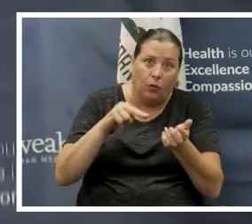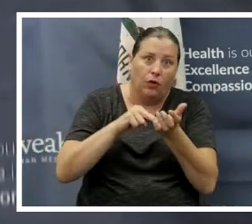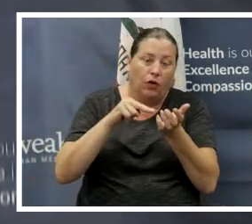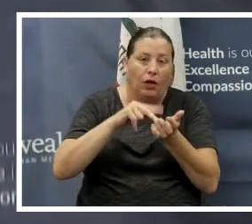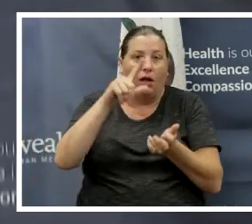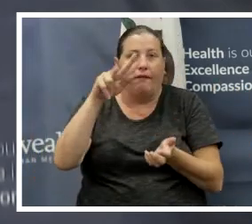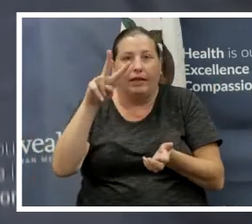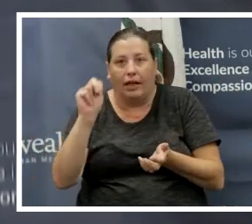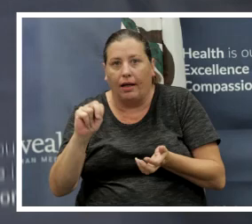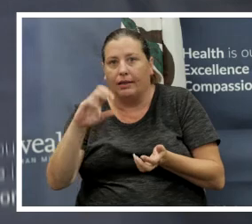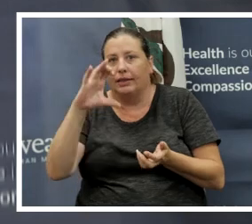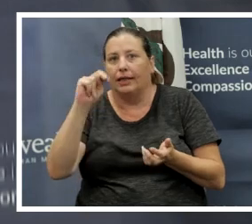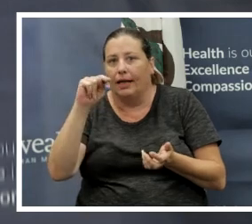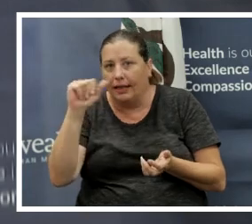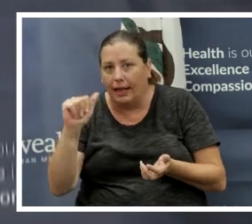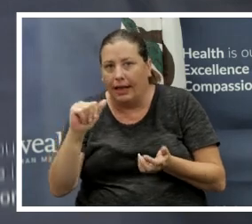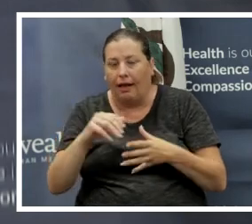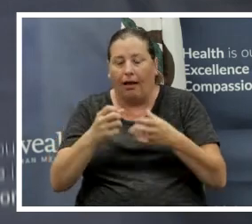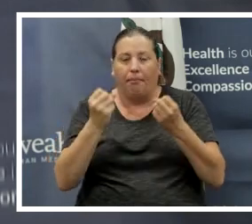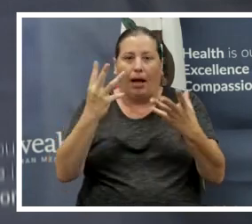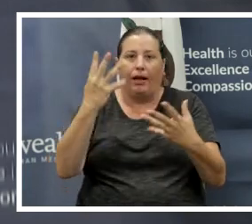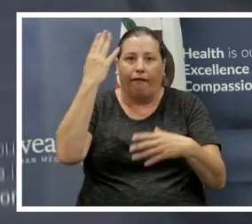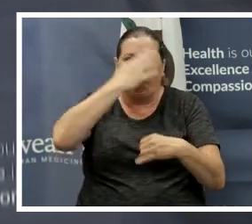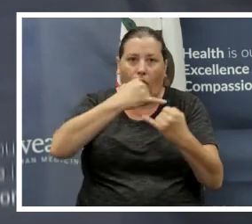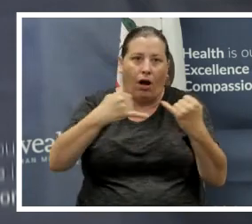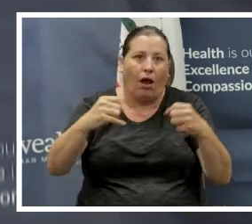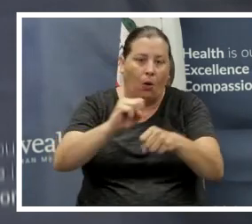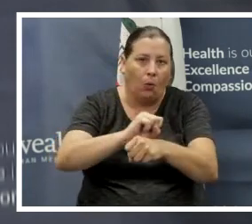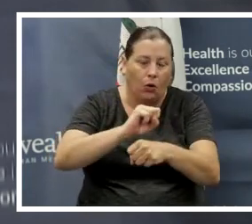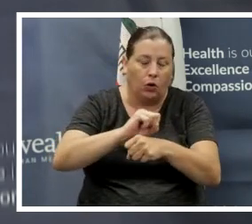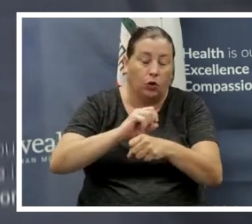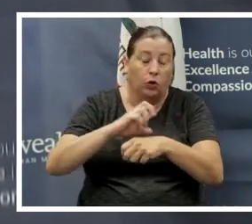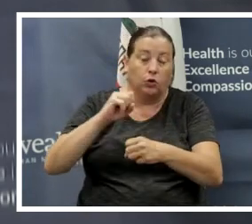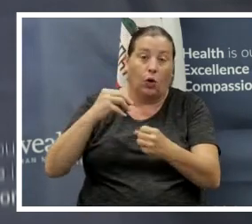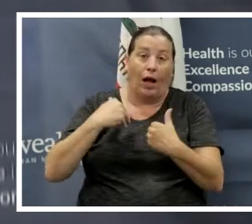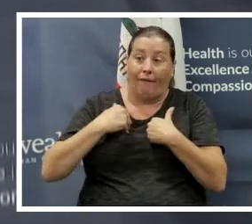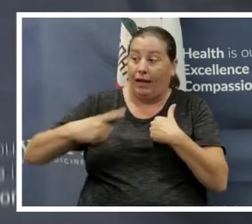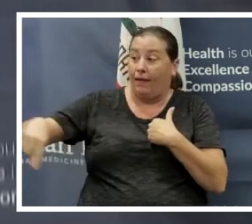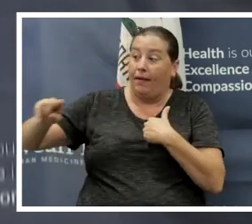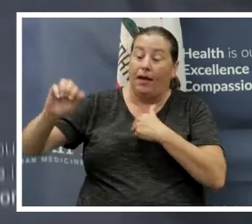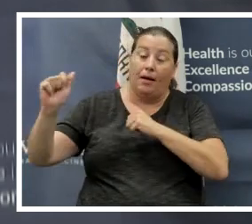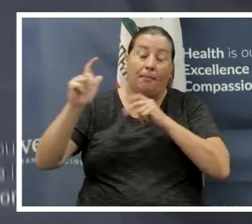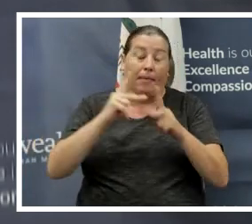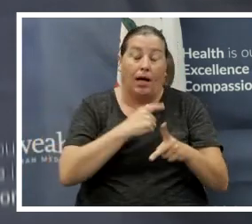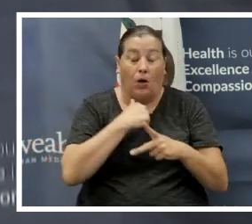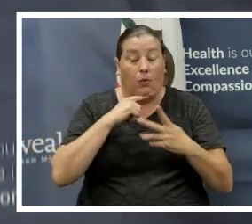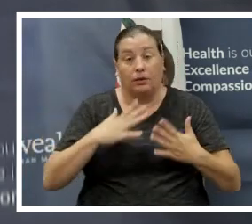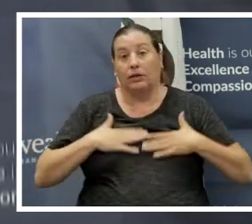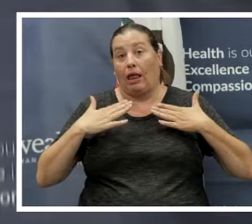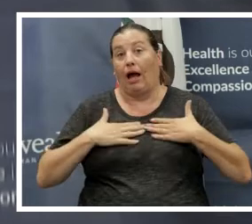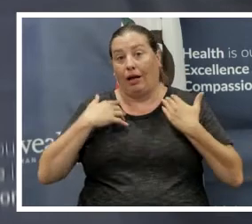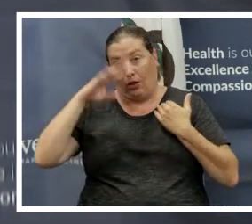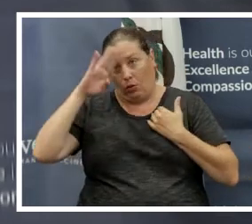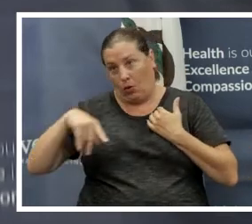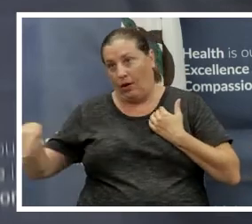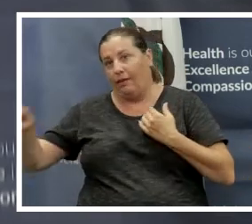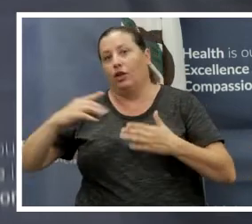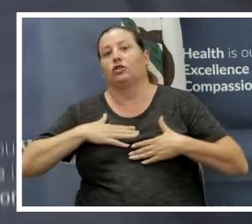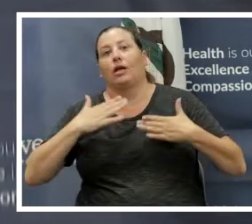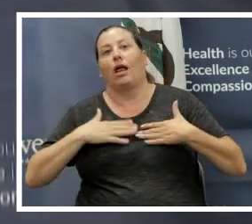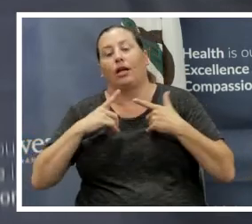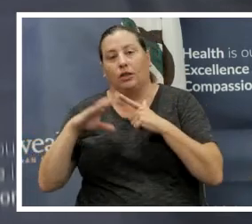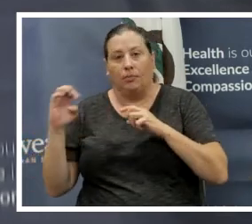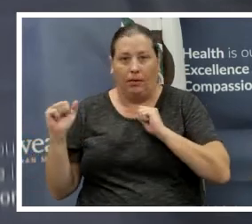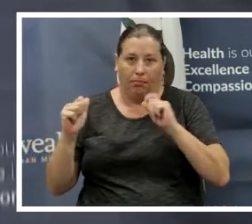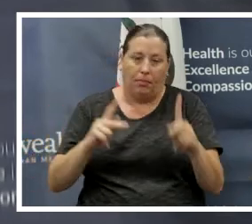and CNAs and other frontline workers. So having them back, and we're delighted, and I know they're delighted to be back. That certainly has had a